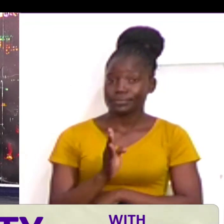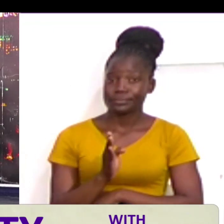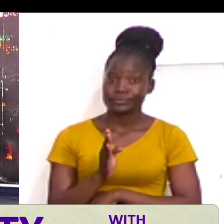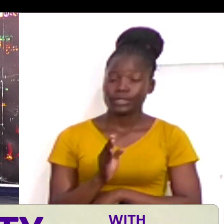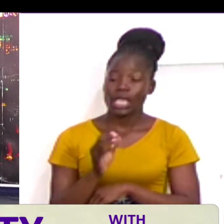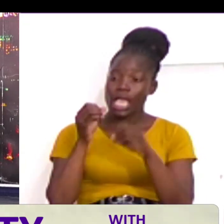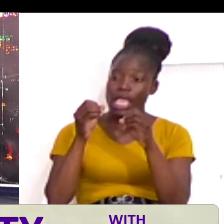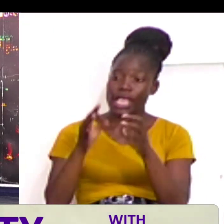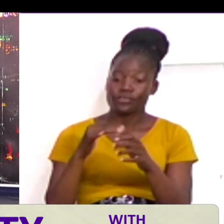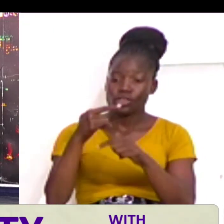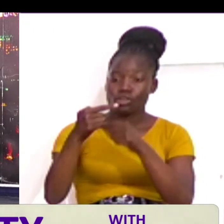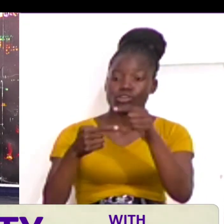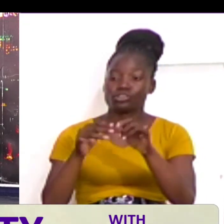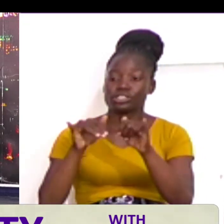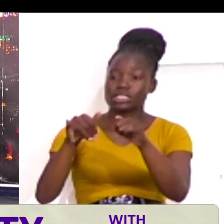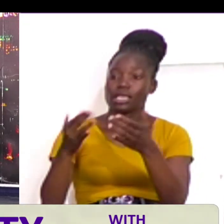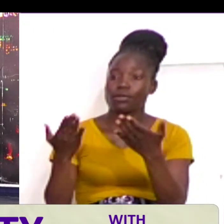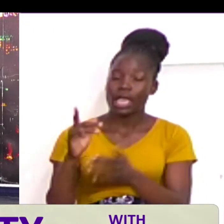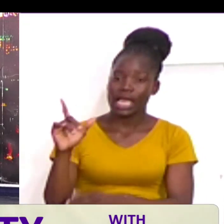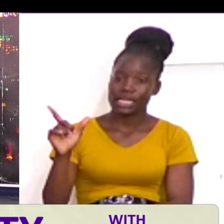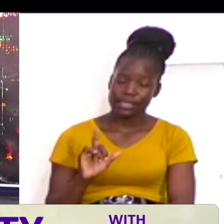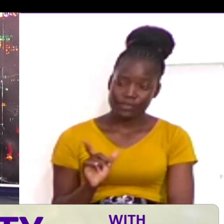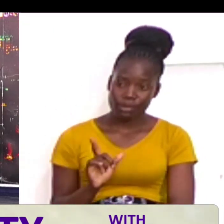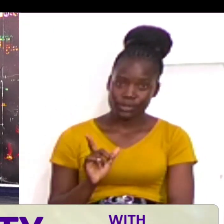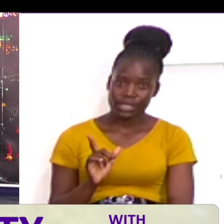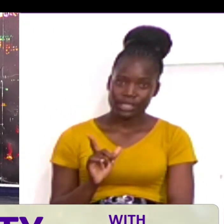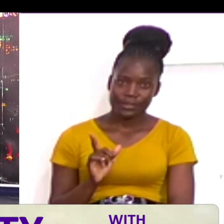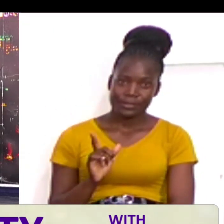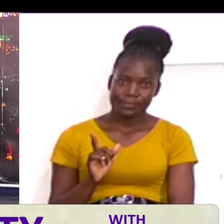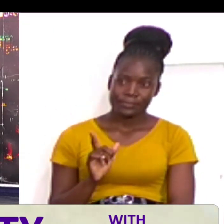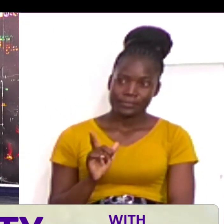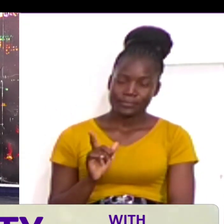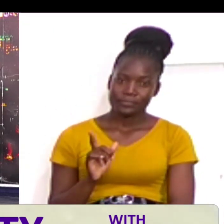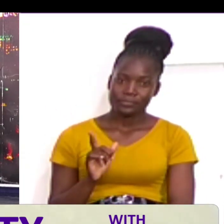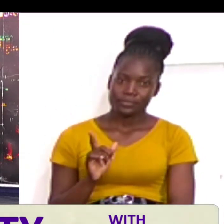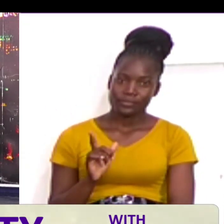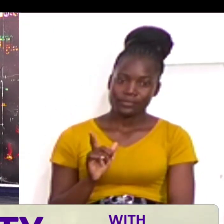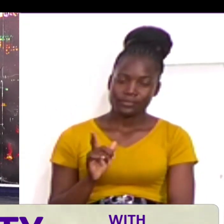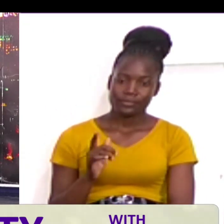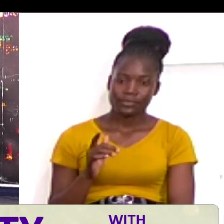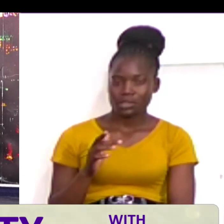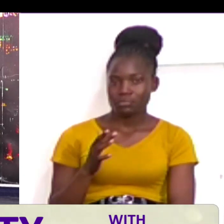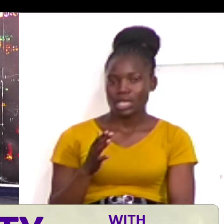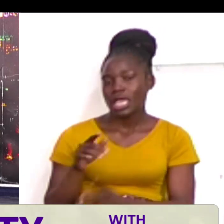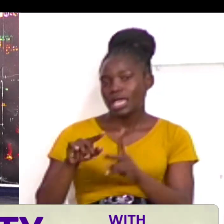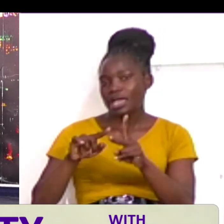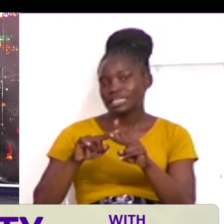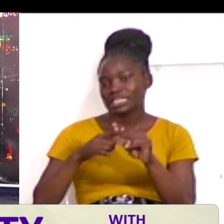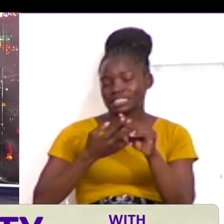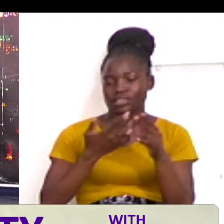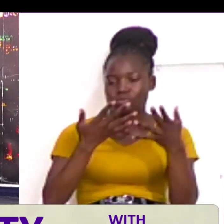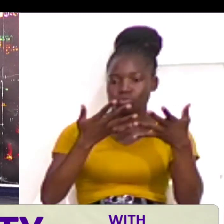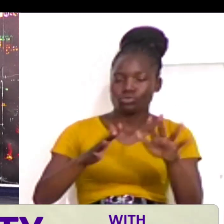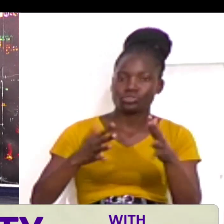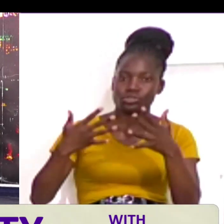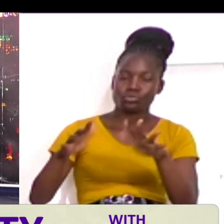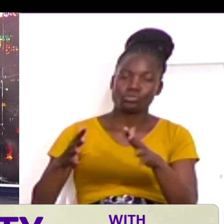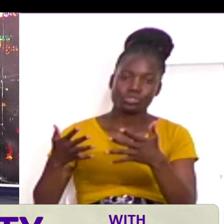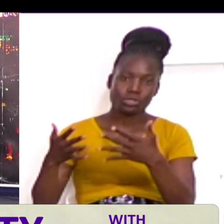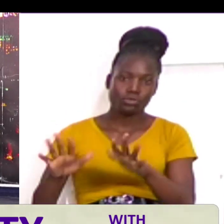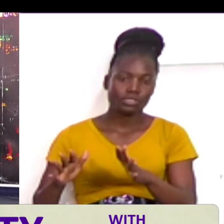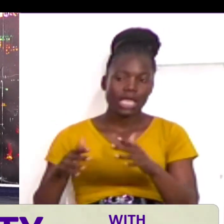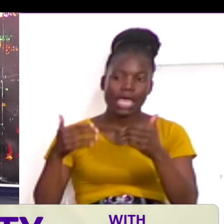you could continue staying at Liverpool, he could have been at least started losing the games. At